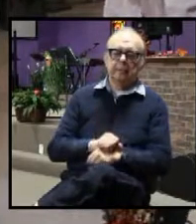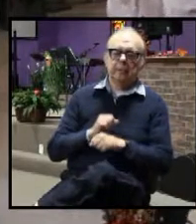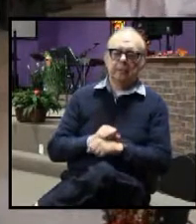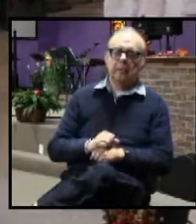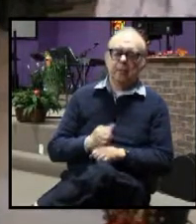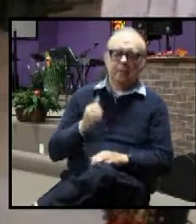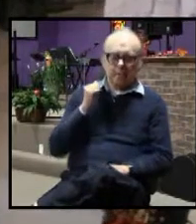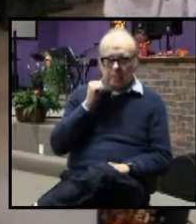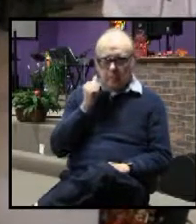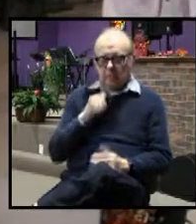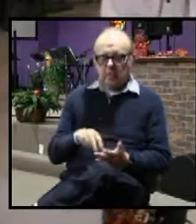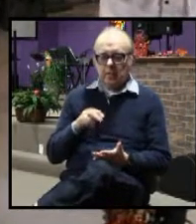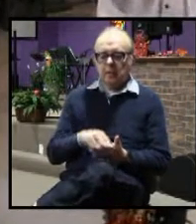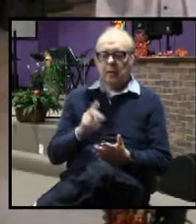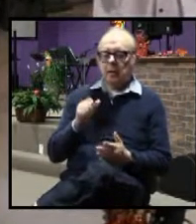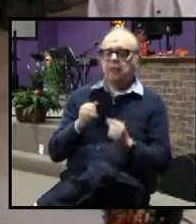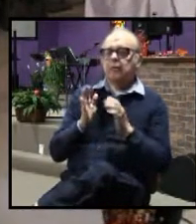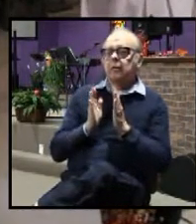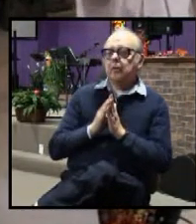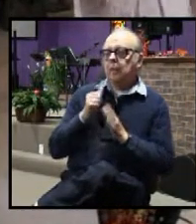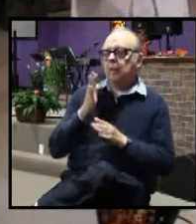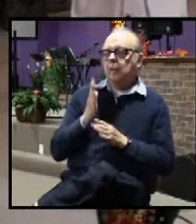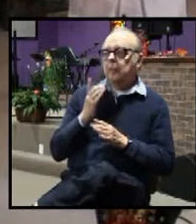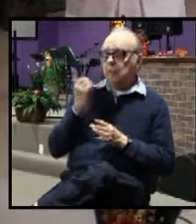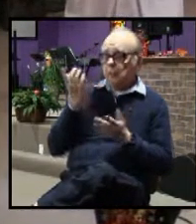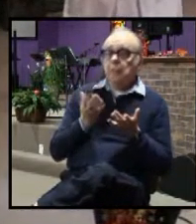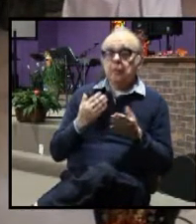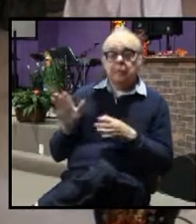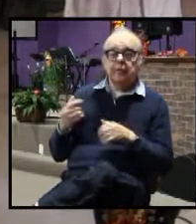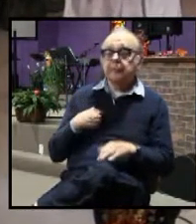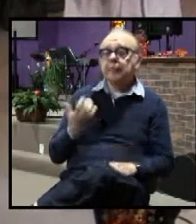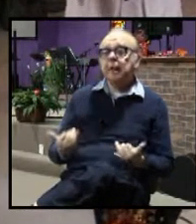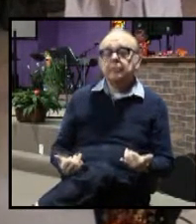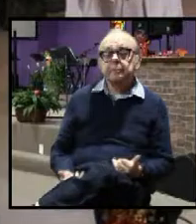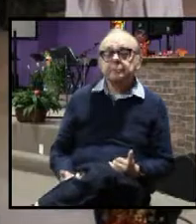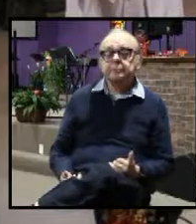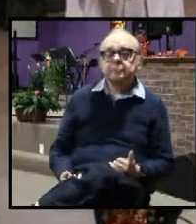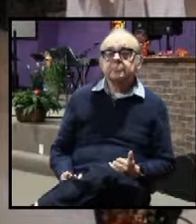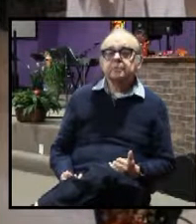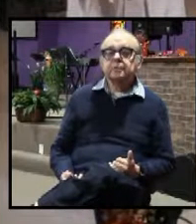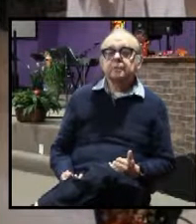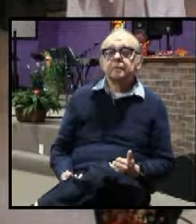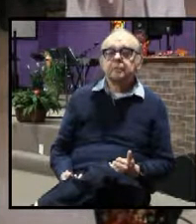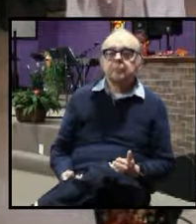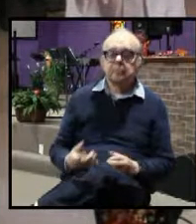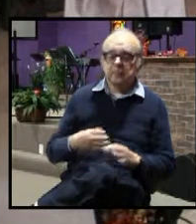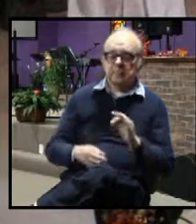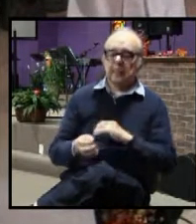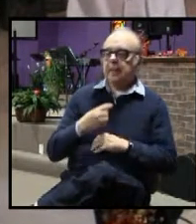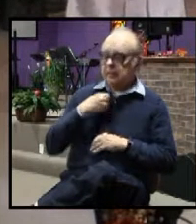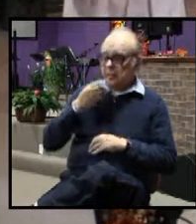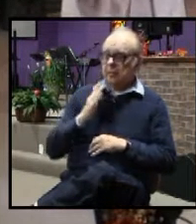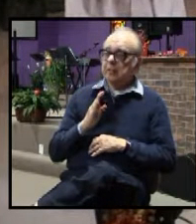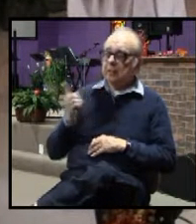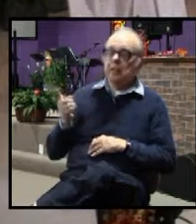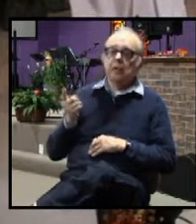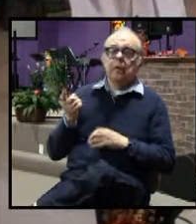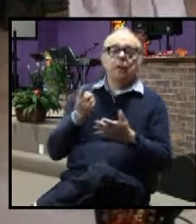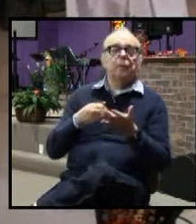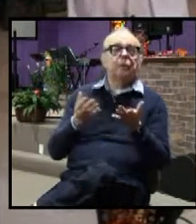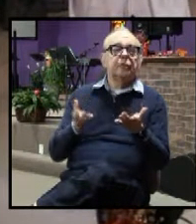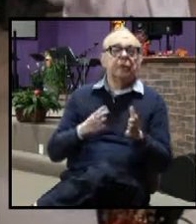a habit. Every day when you get up, you need to ask God, what does he have planned for your day? instead of you telling